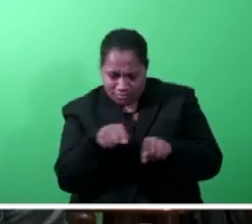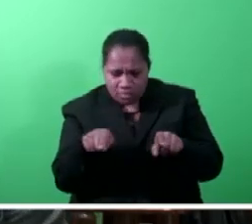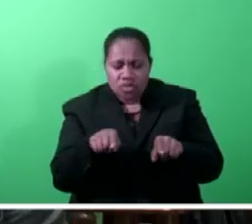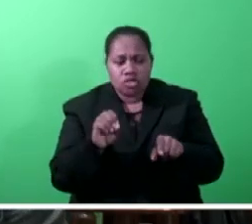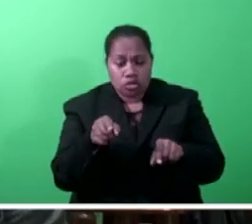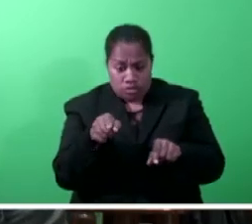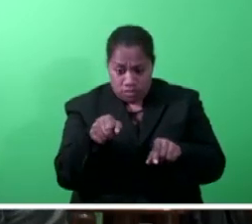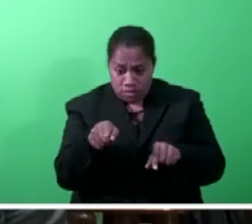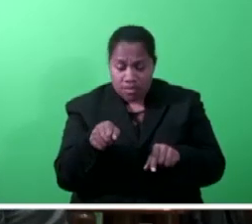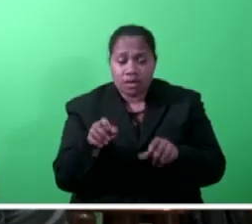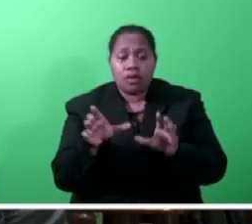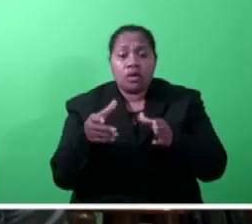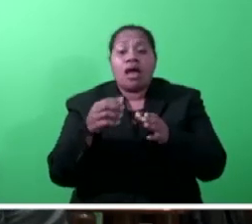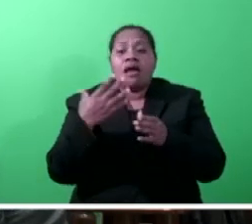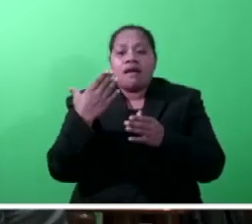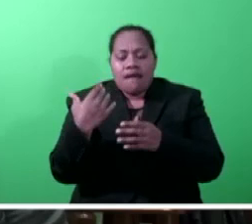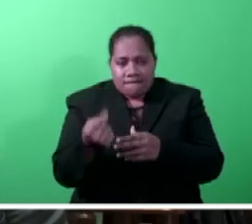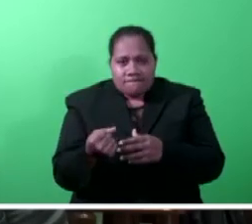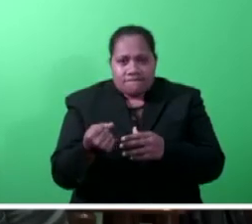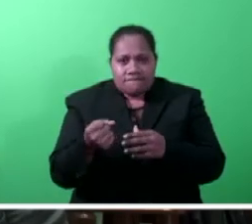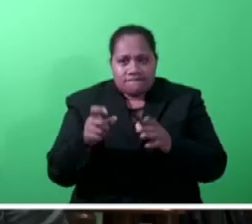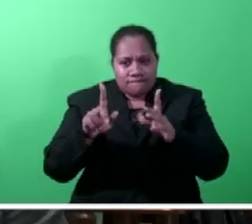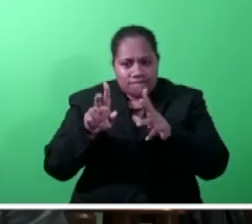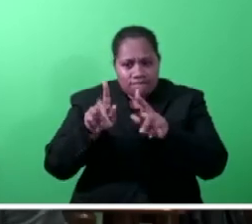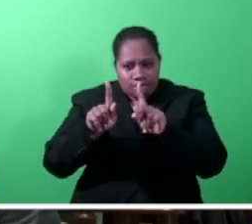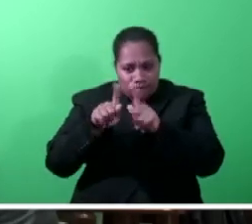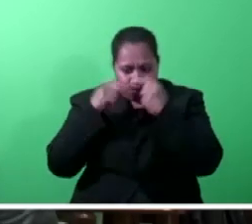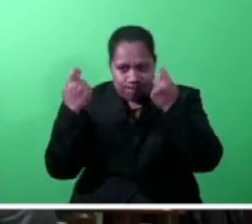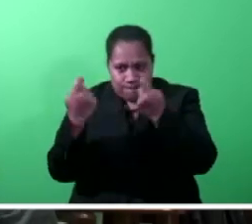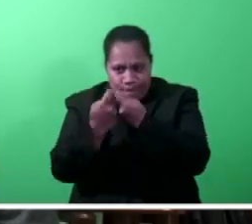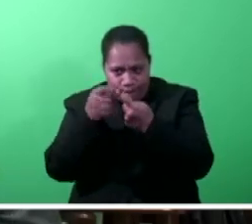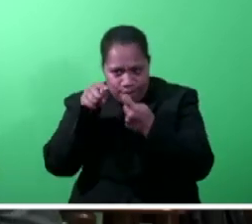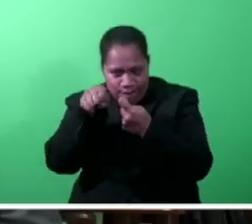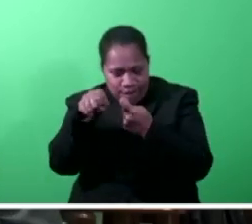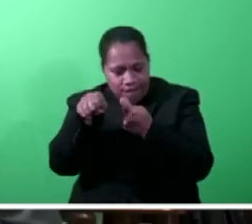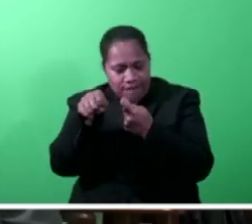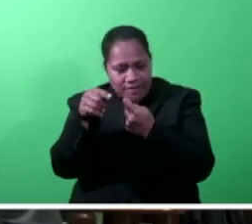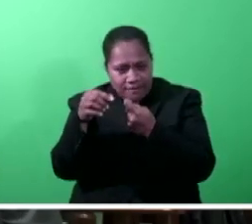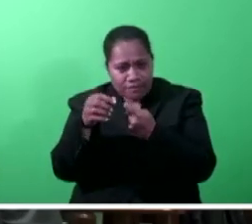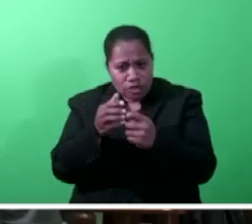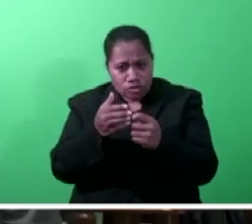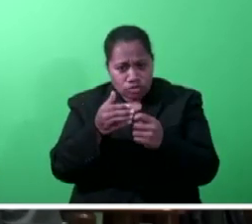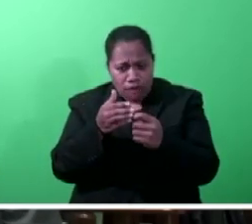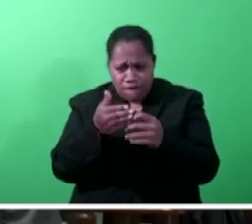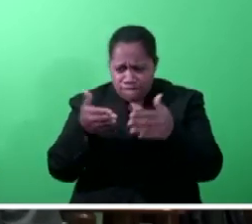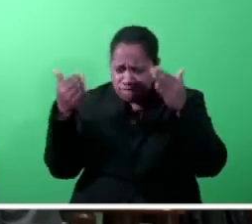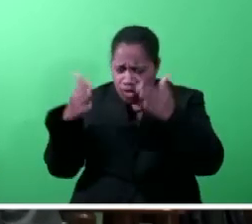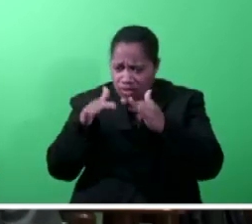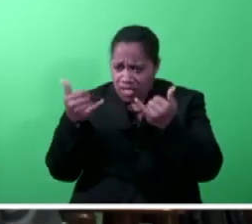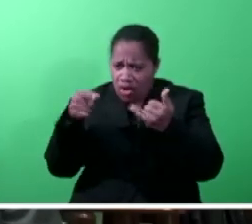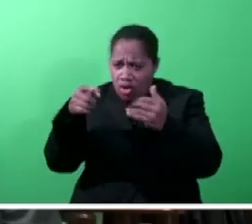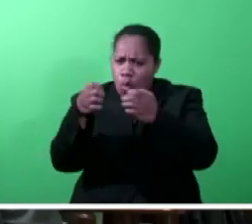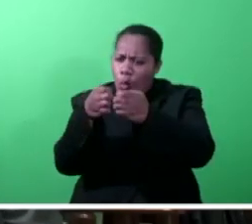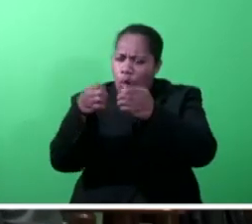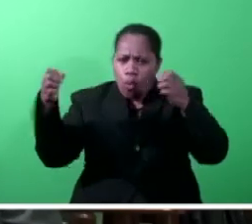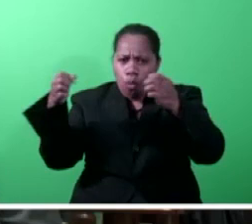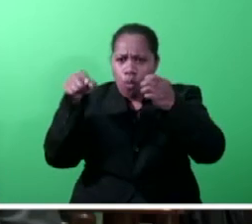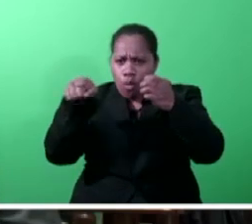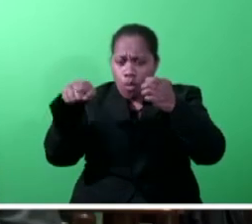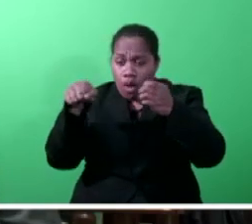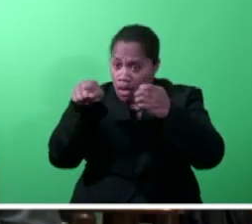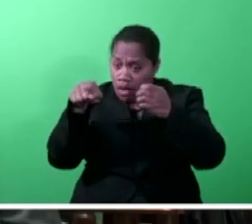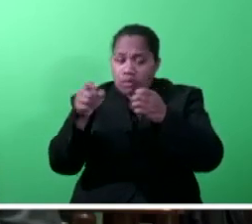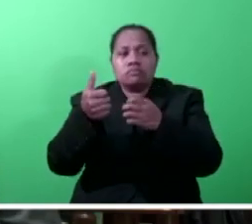unit, they have a hydrological unit, and our focus now is on expanding this hydrological unit. A hydrological unit does two